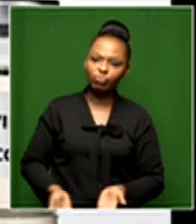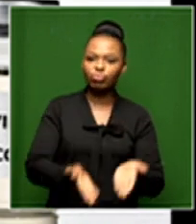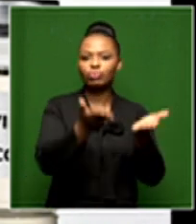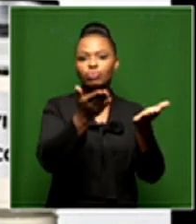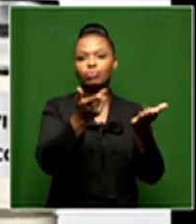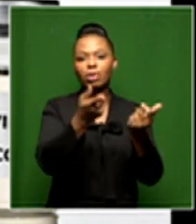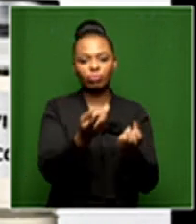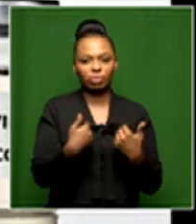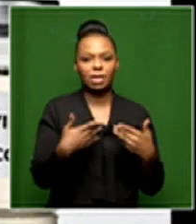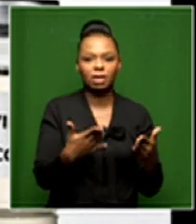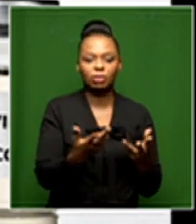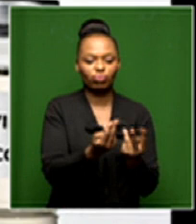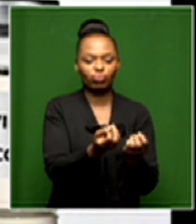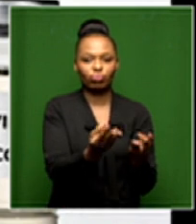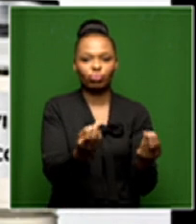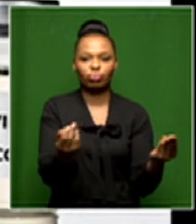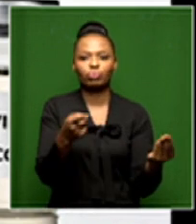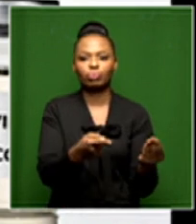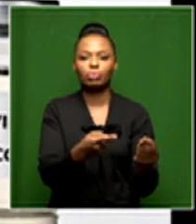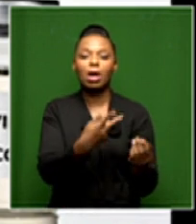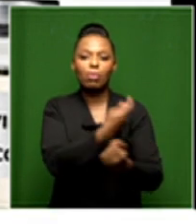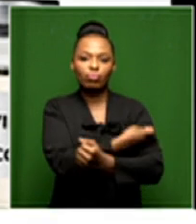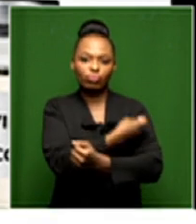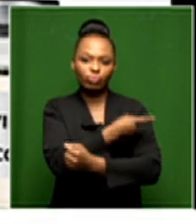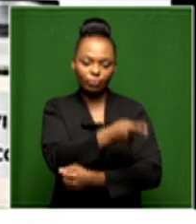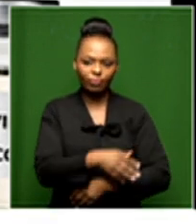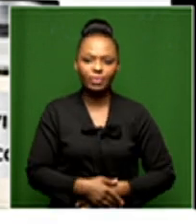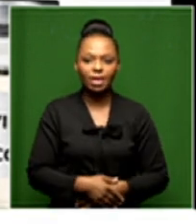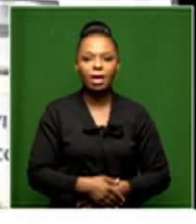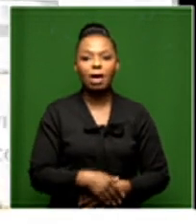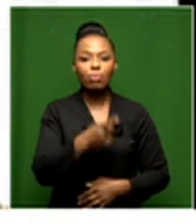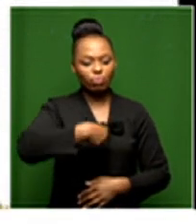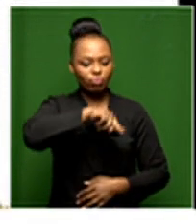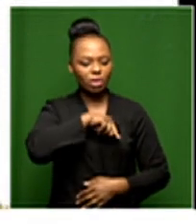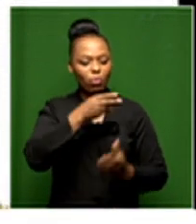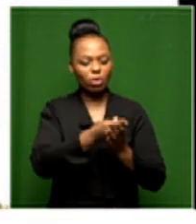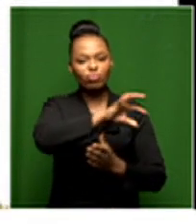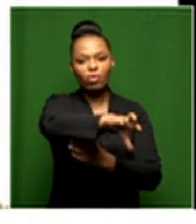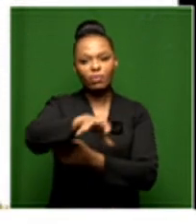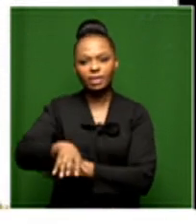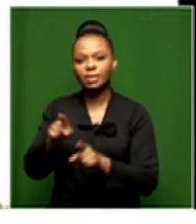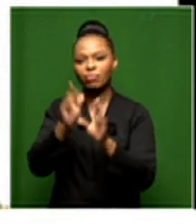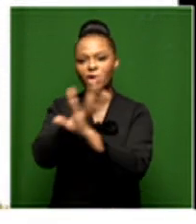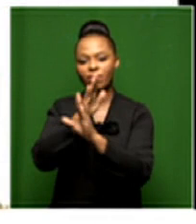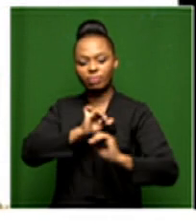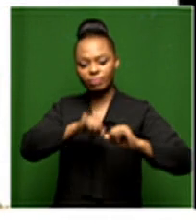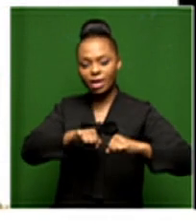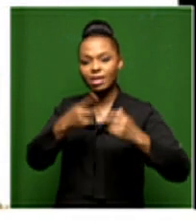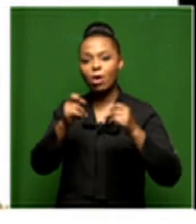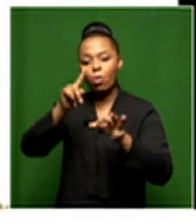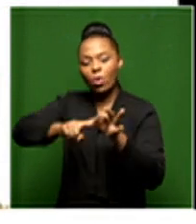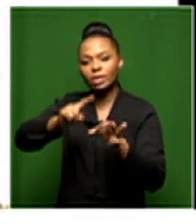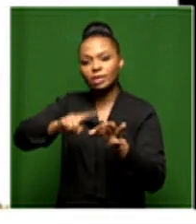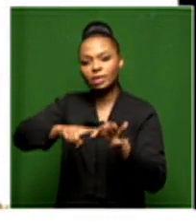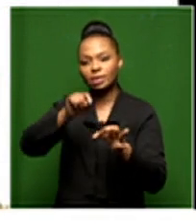product. We have agreed with the provinces as well as with the private health sector on the quantities of vaccines that we will